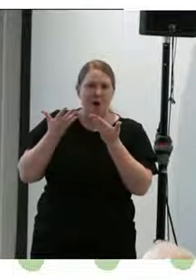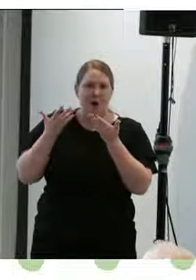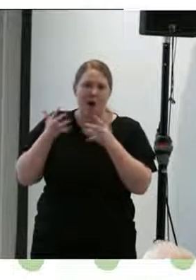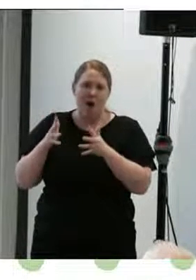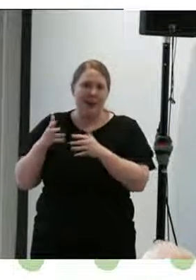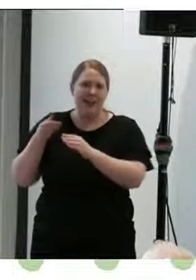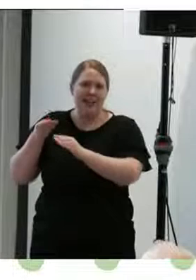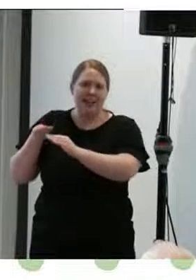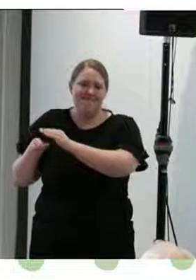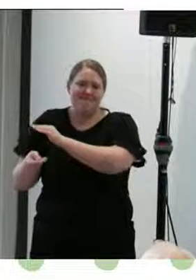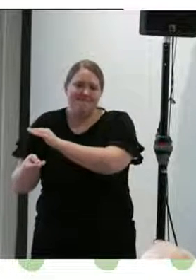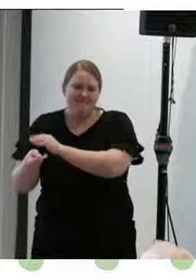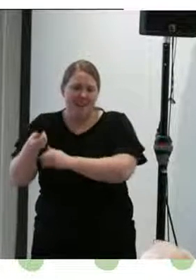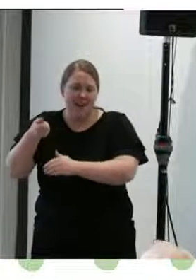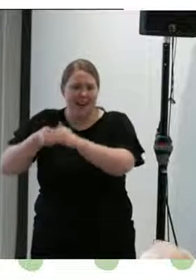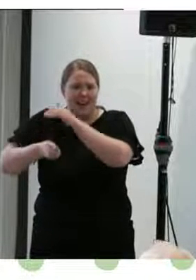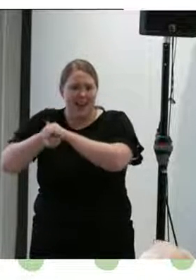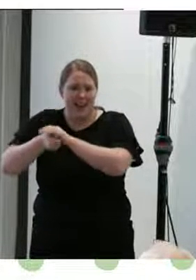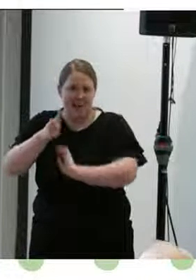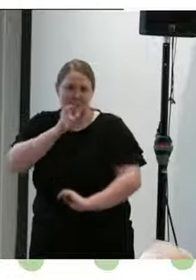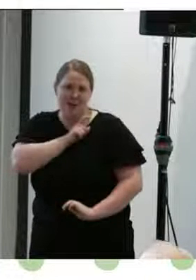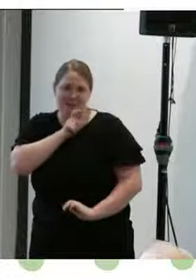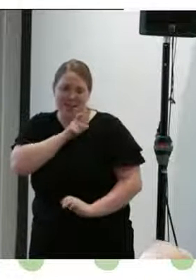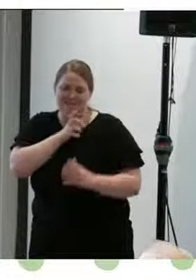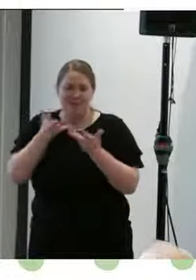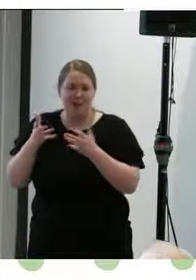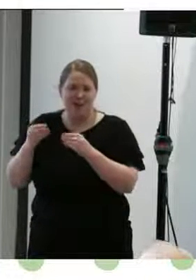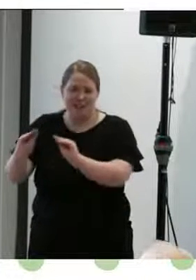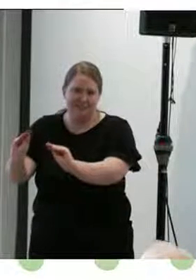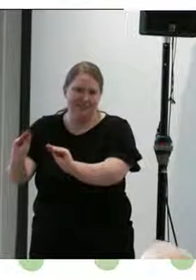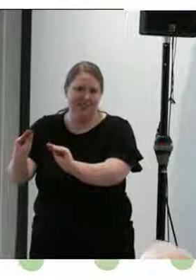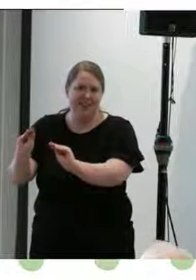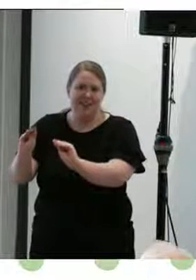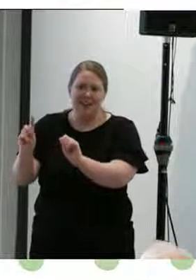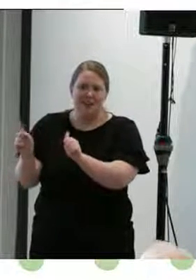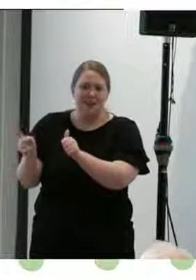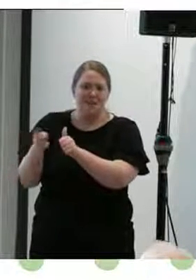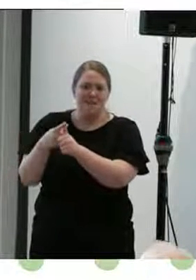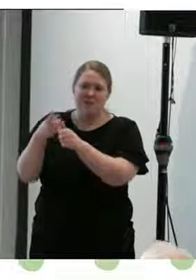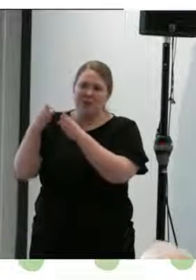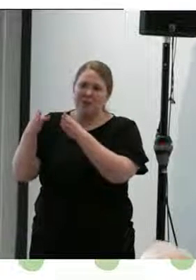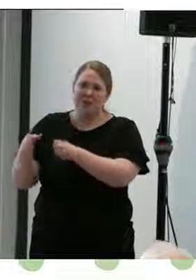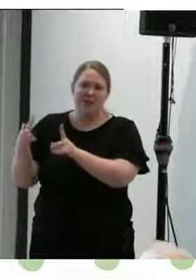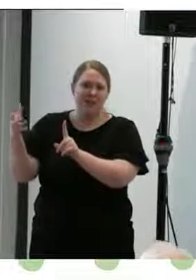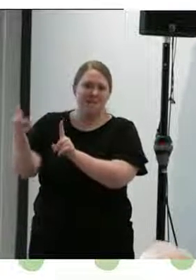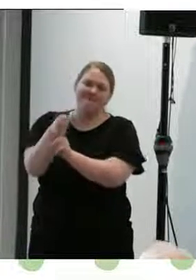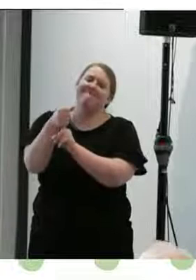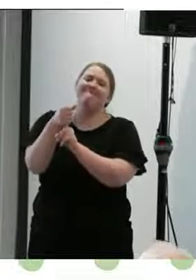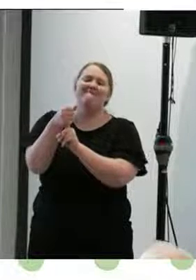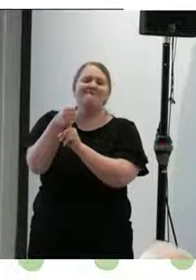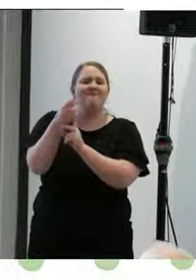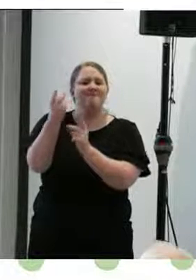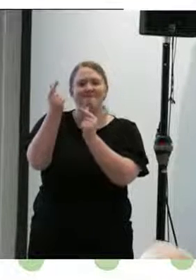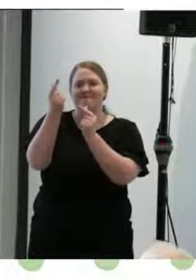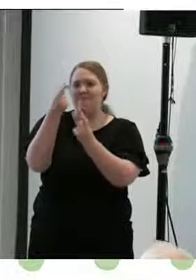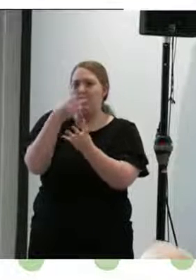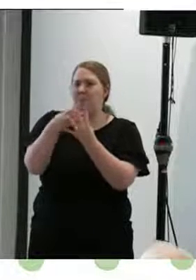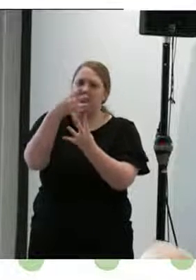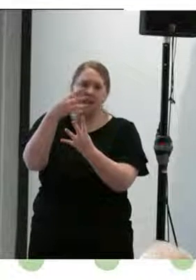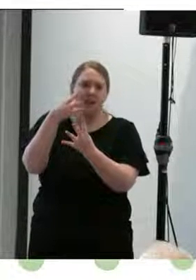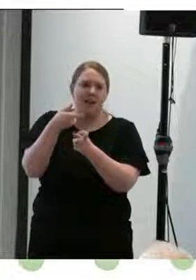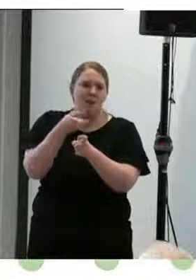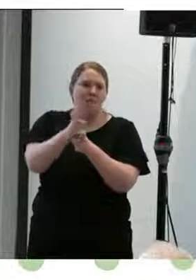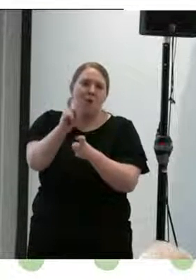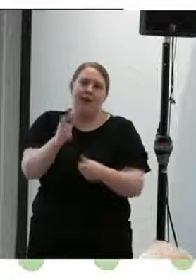police officer. And now the first person that caught him, locked him up right away, ruined his life because he